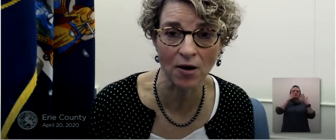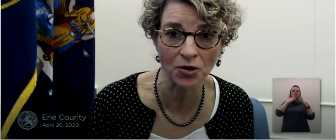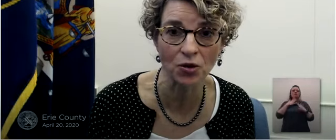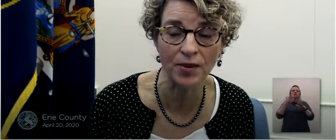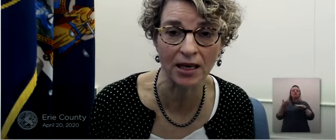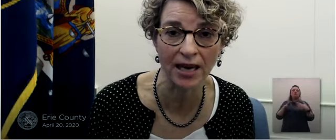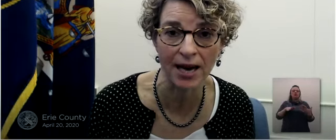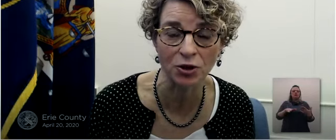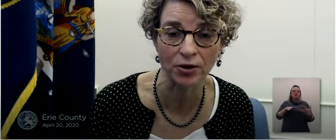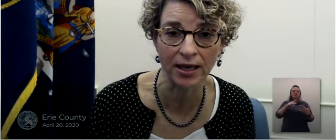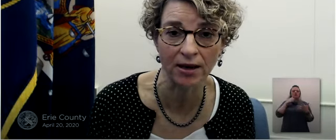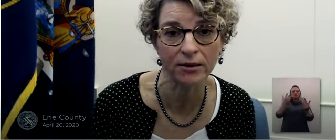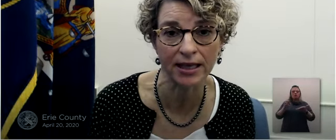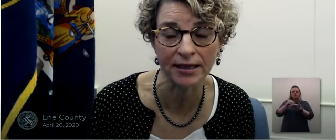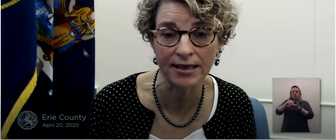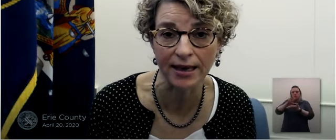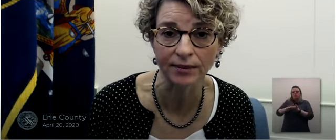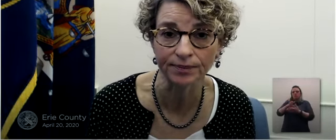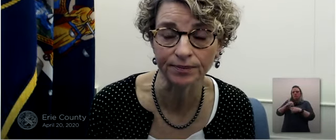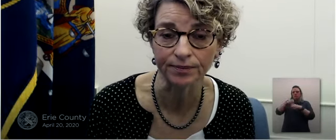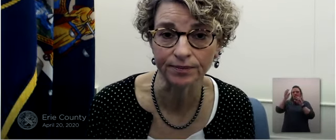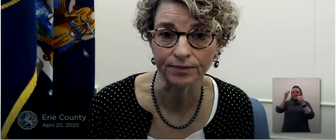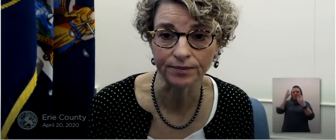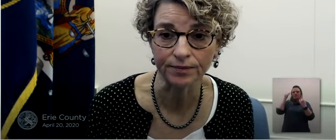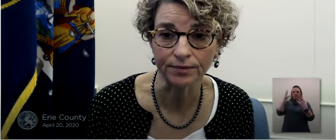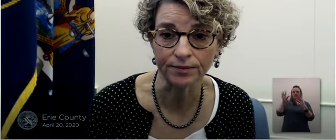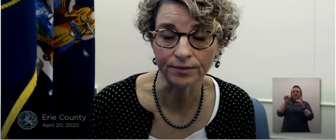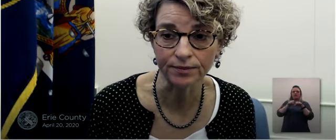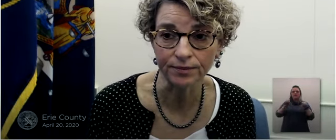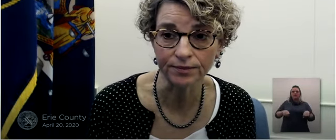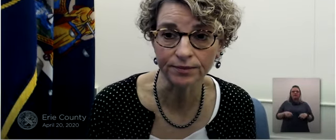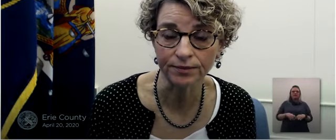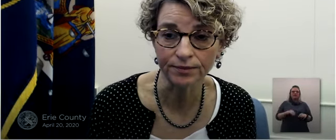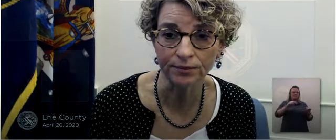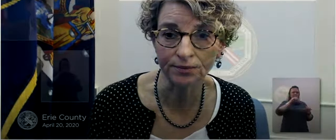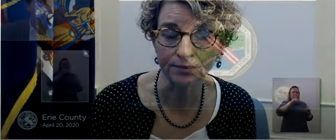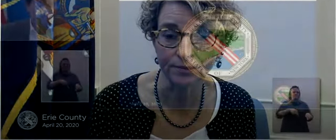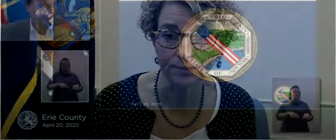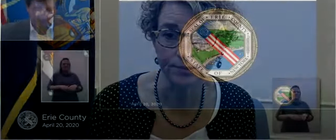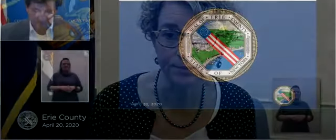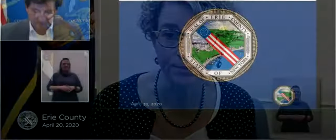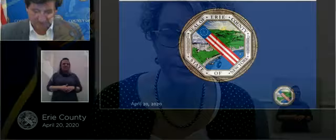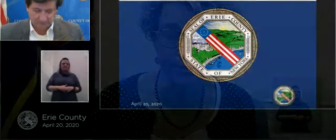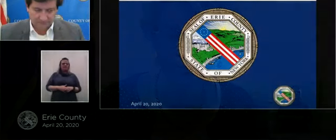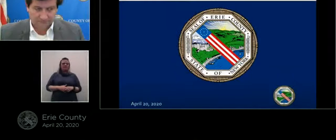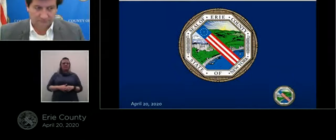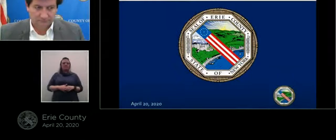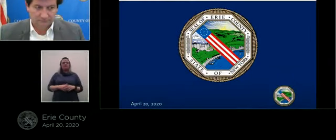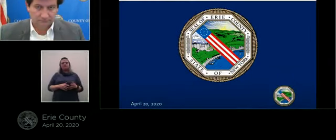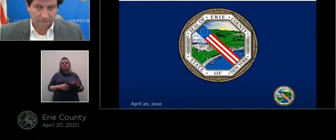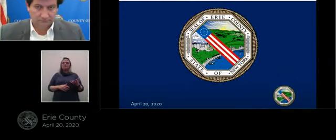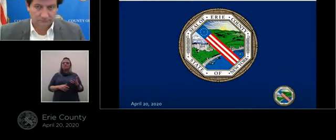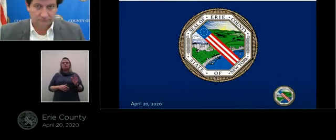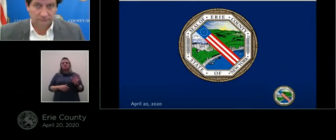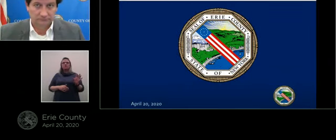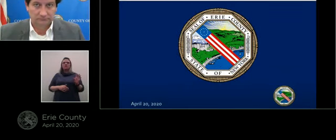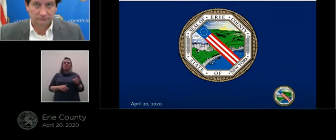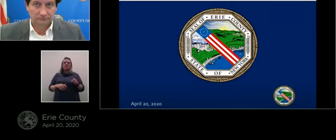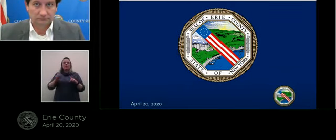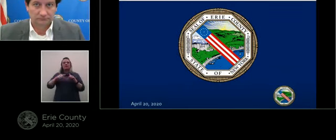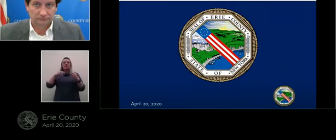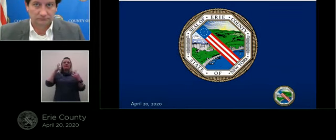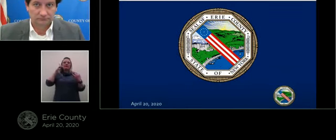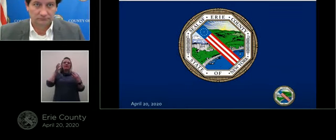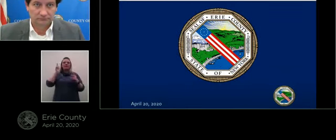deceased, are also being captured in our data set. Does that answer your question, Phil? Yeah, well, I'm thinking of folks who died